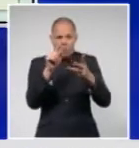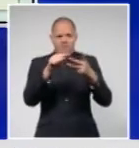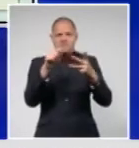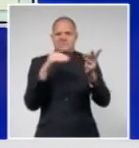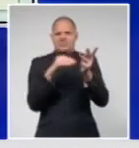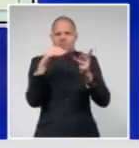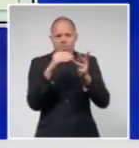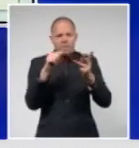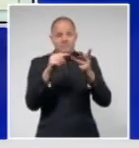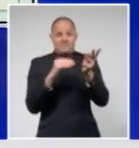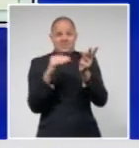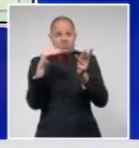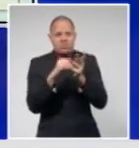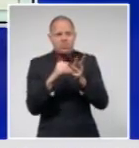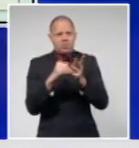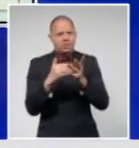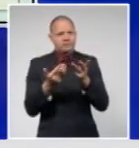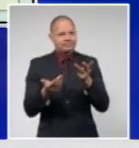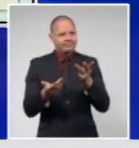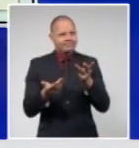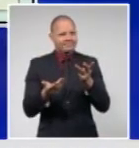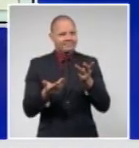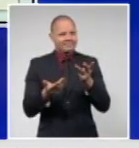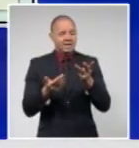1,172 in India, and